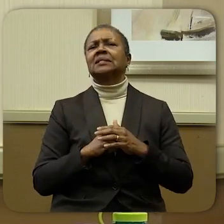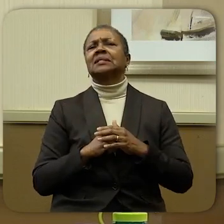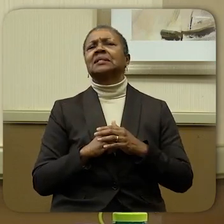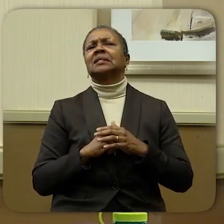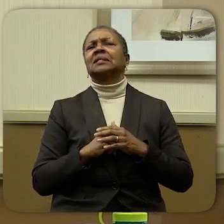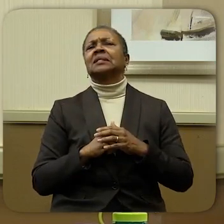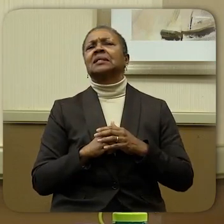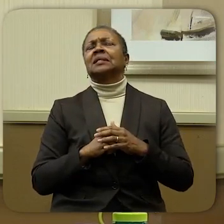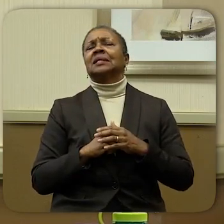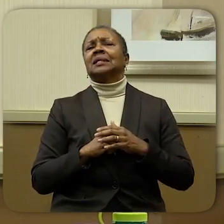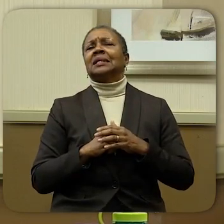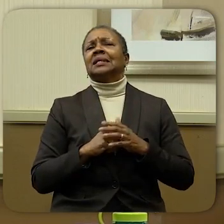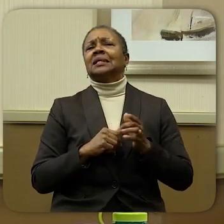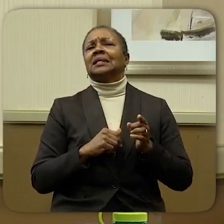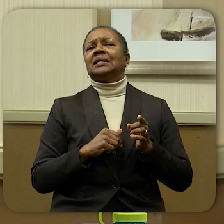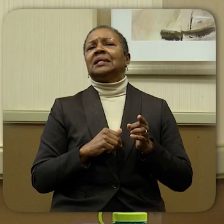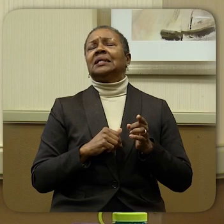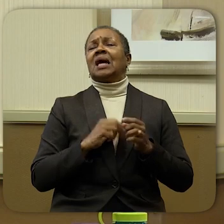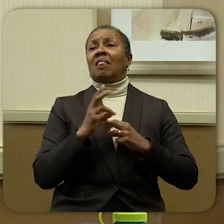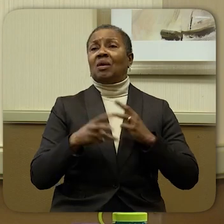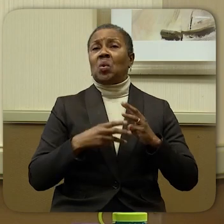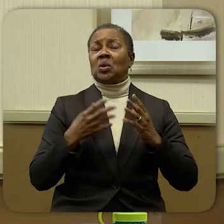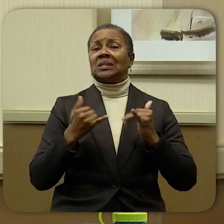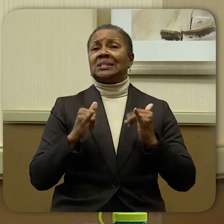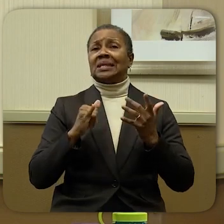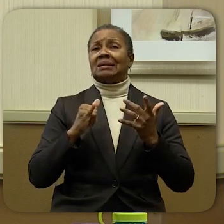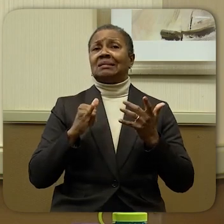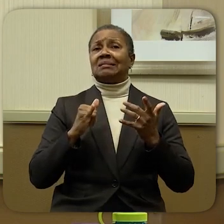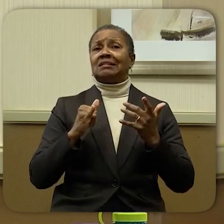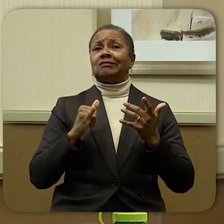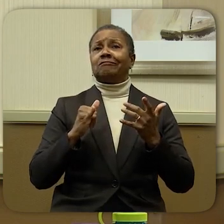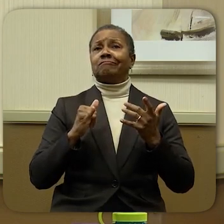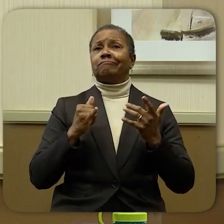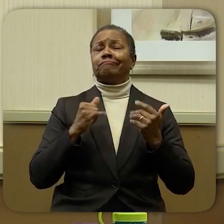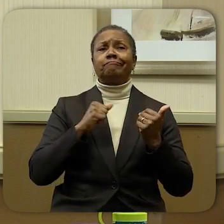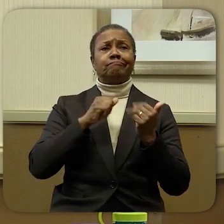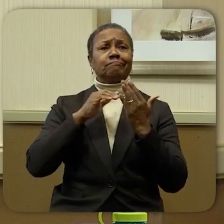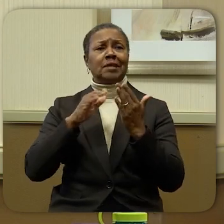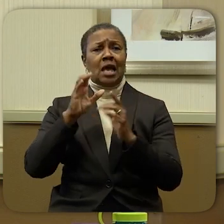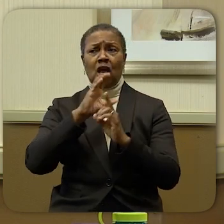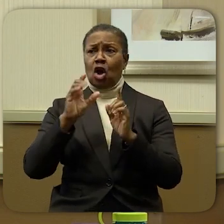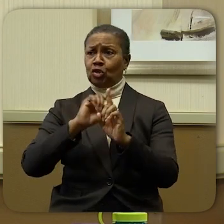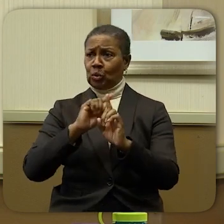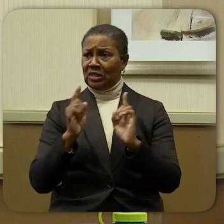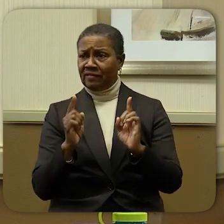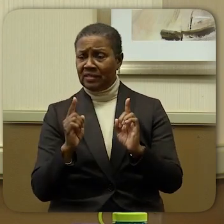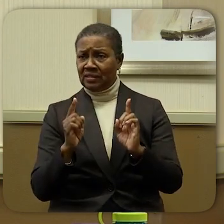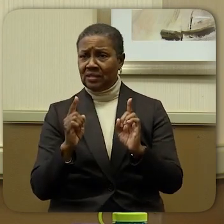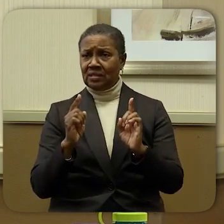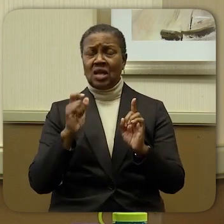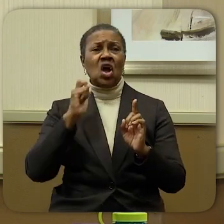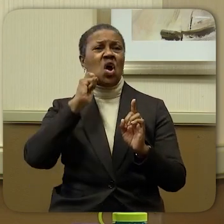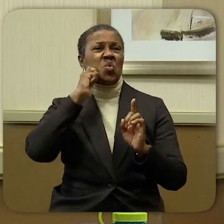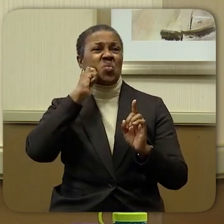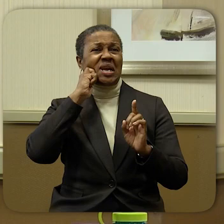it's bad enough that the world is still dealing with cultural differences, racial